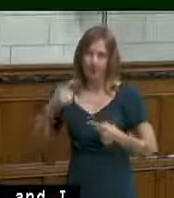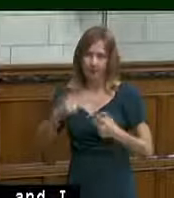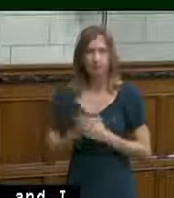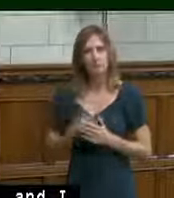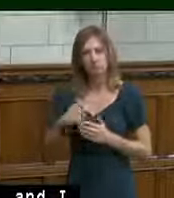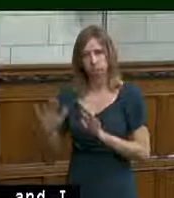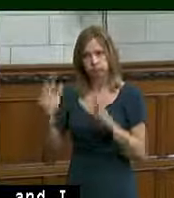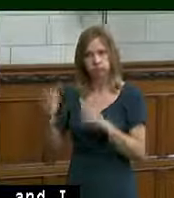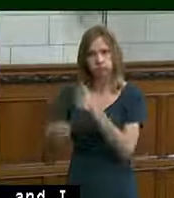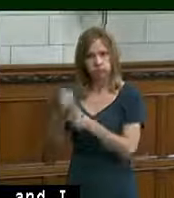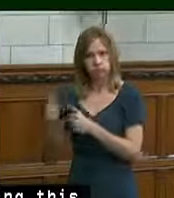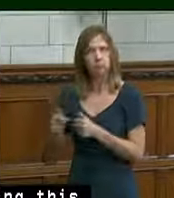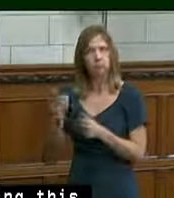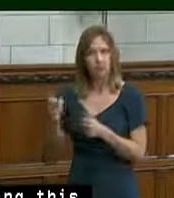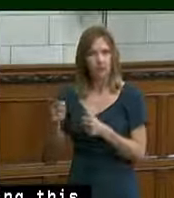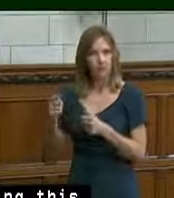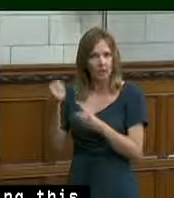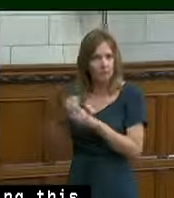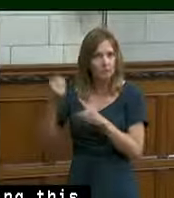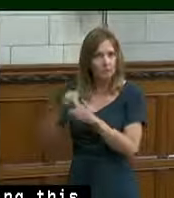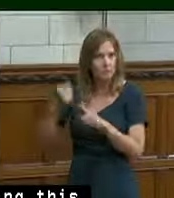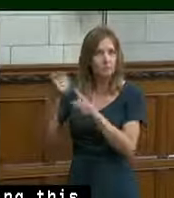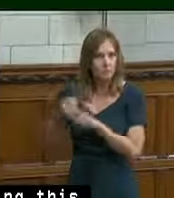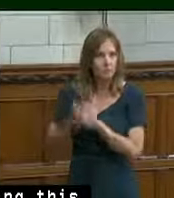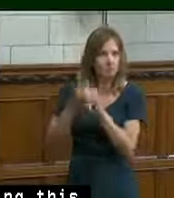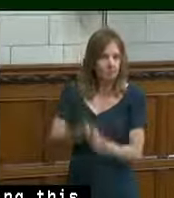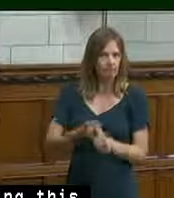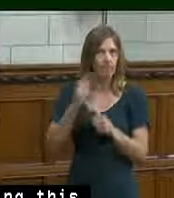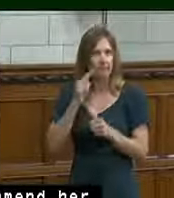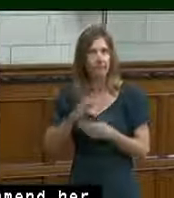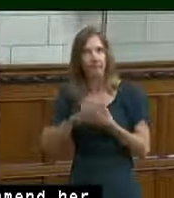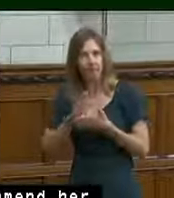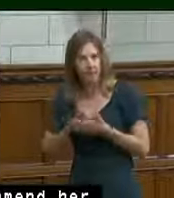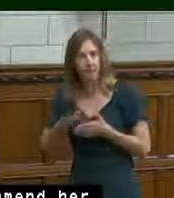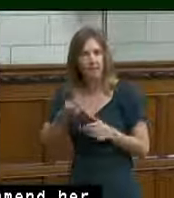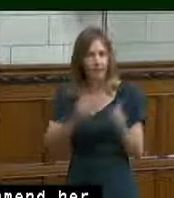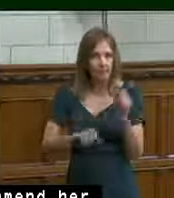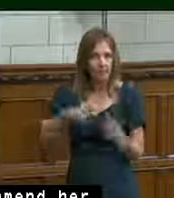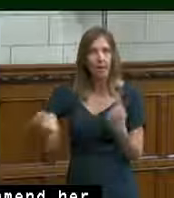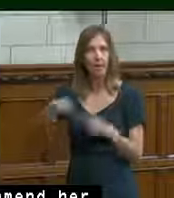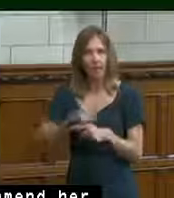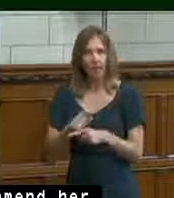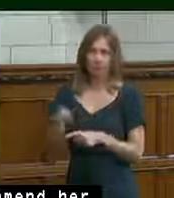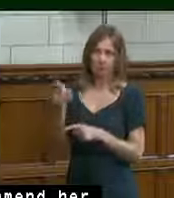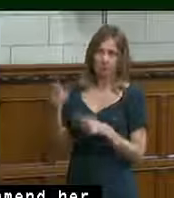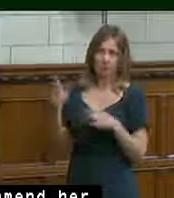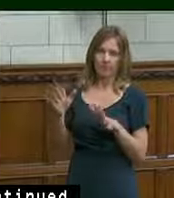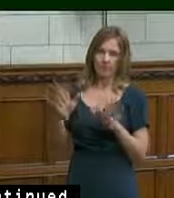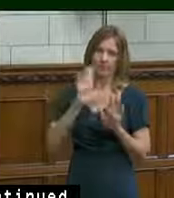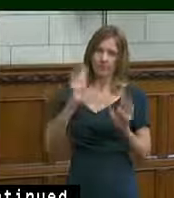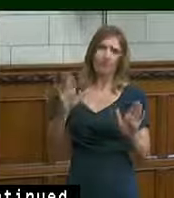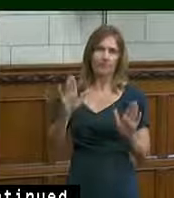both for her role as a continued champion for deaf and hard of hearing citizens, but also on her excellent opening